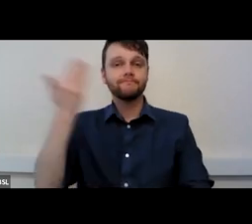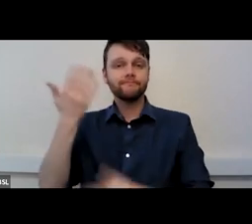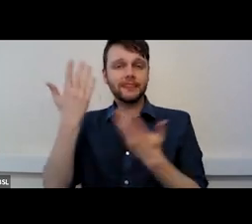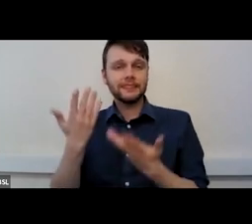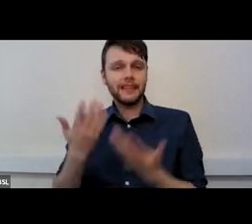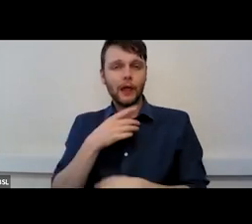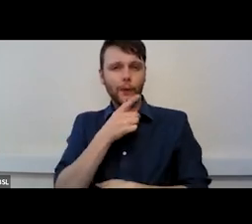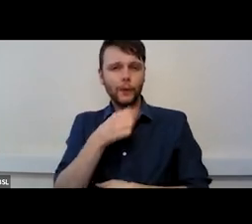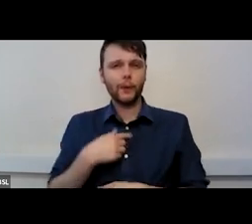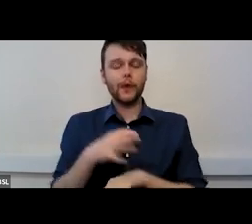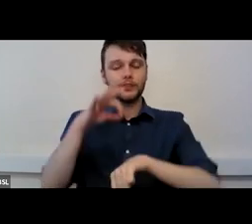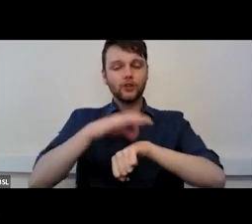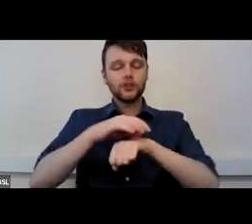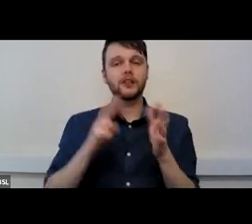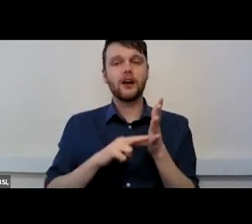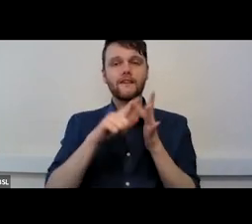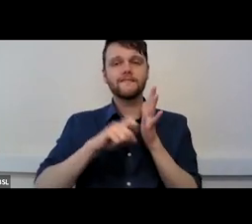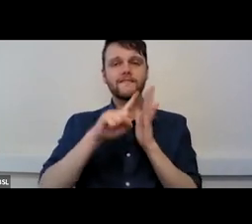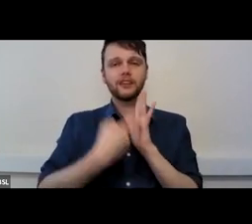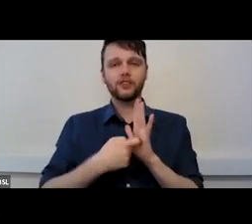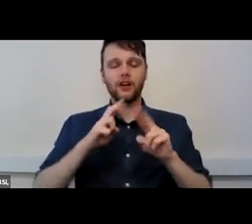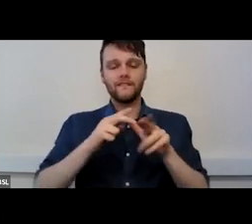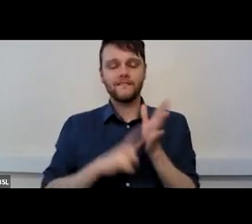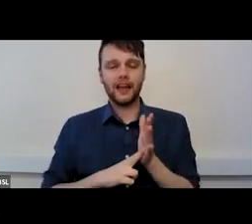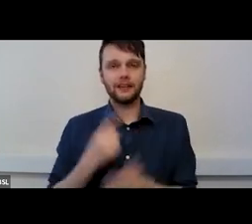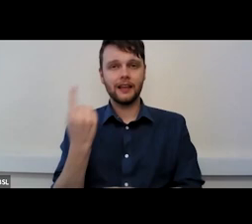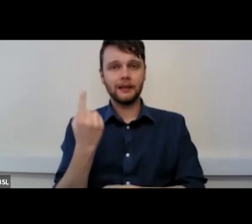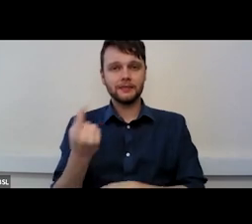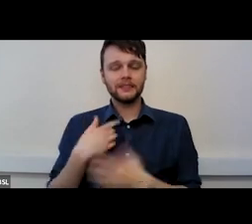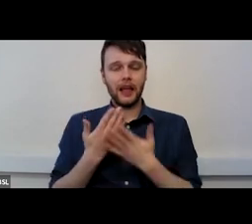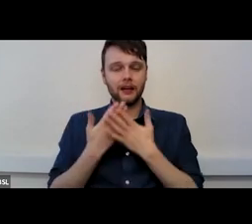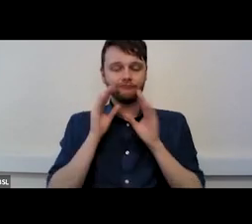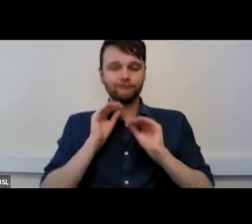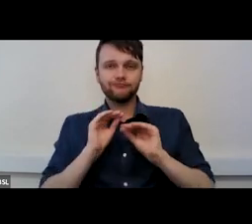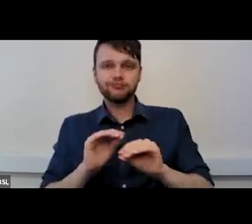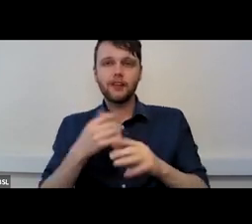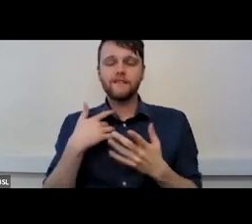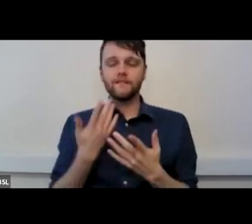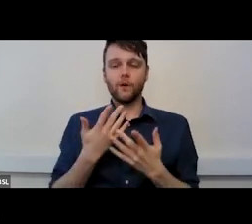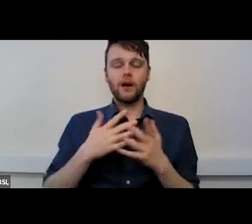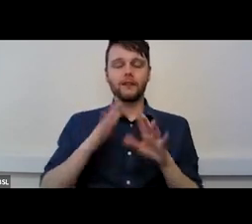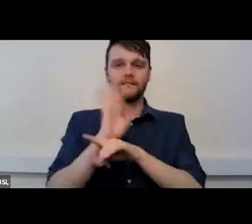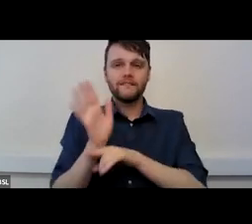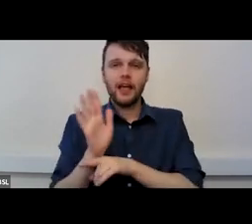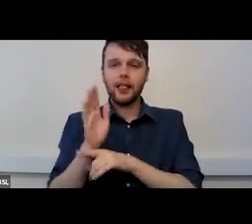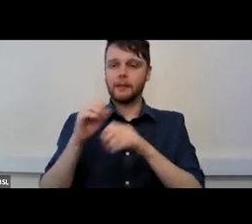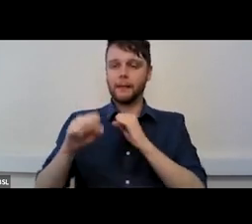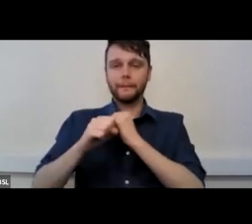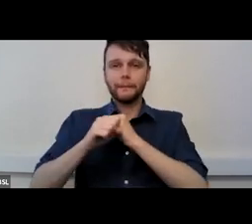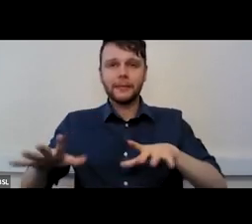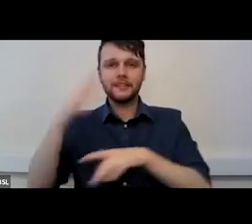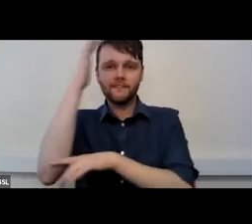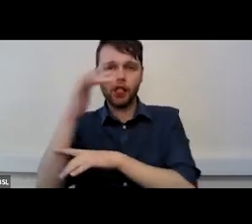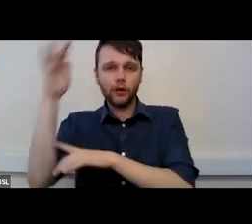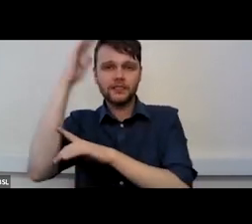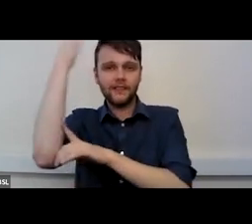Victor Fan. And Victor is a reader in film and media philosophy at King's College London. He was film